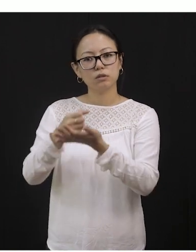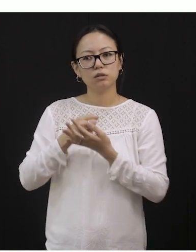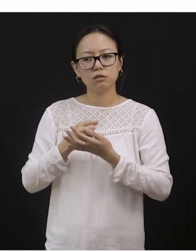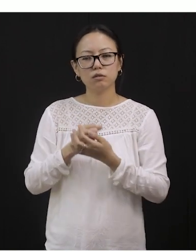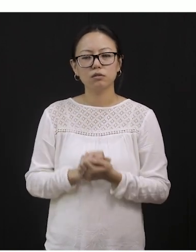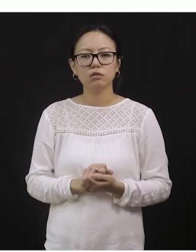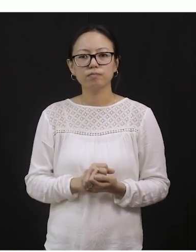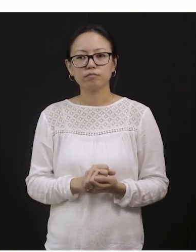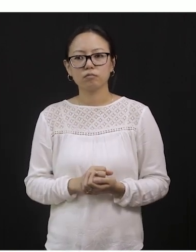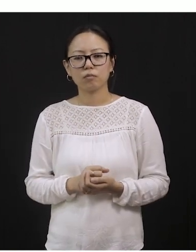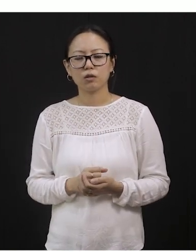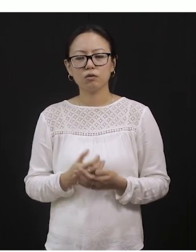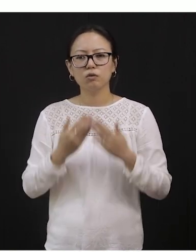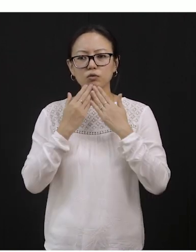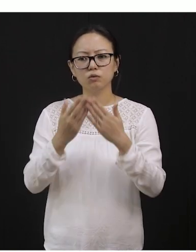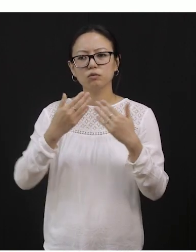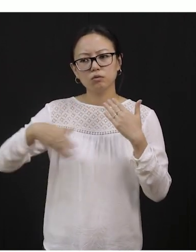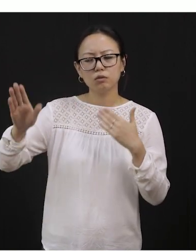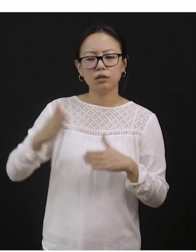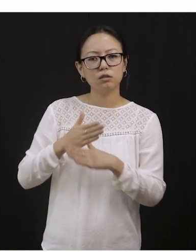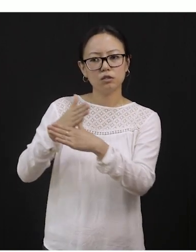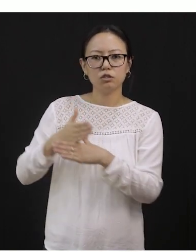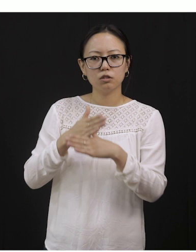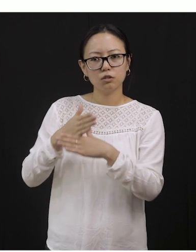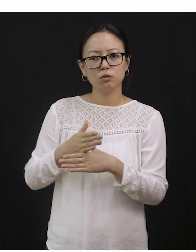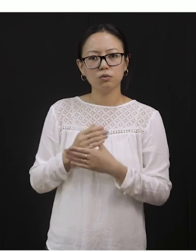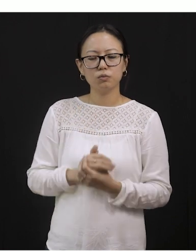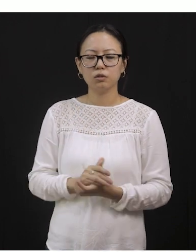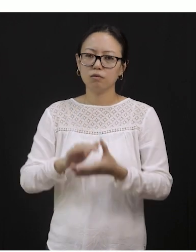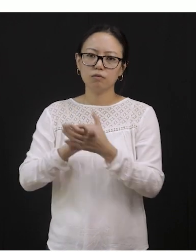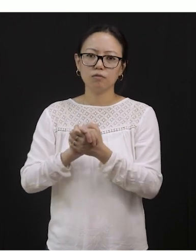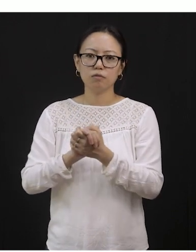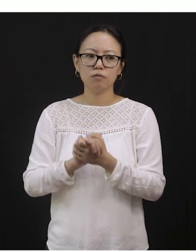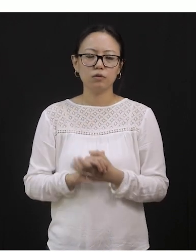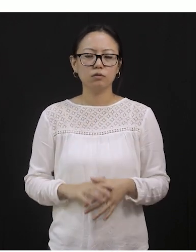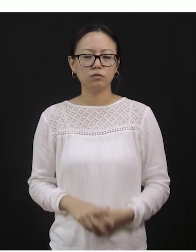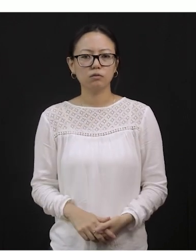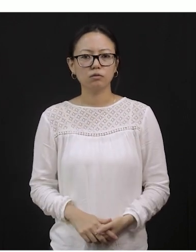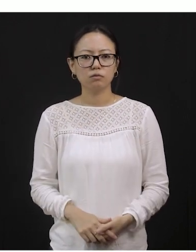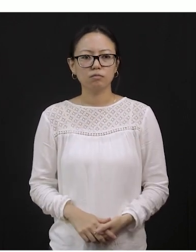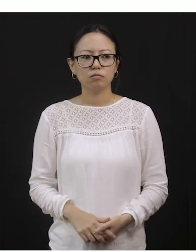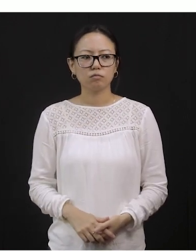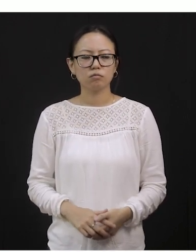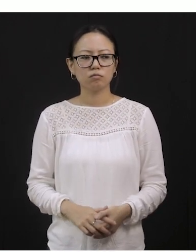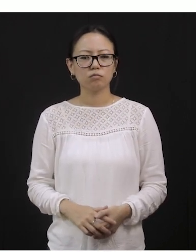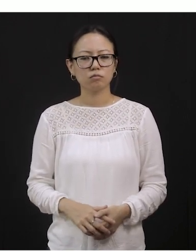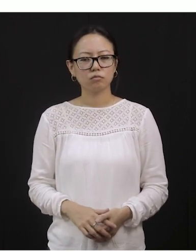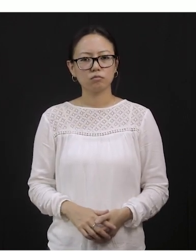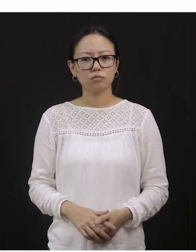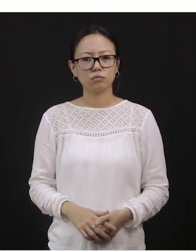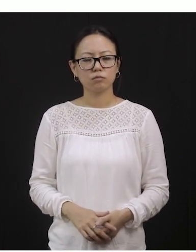giving. All right. So these are the moral lessons that we learn from the cartoon show